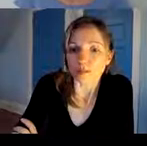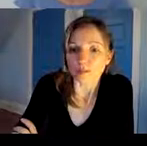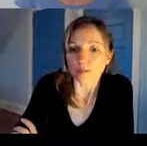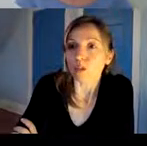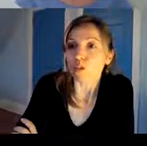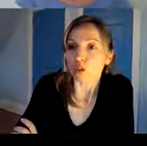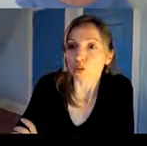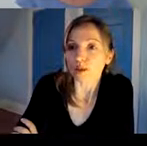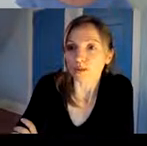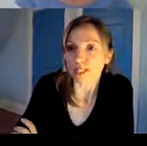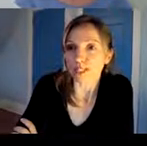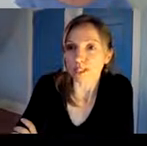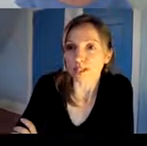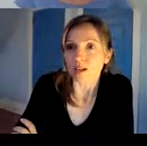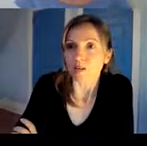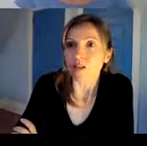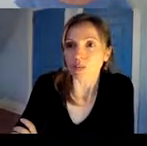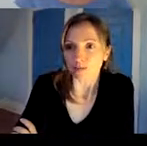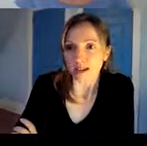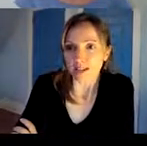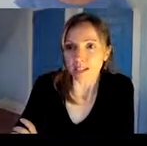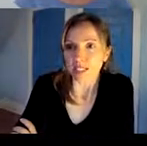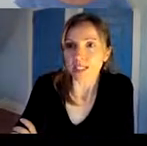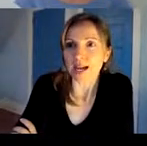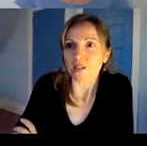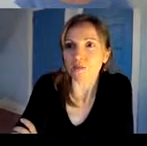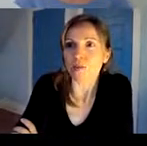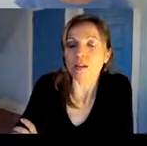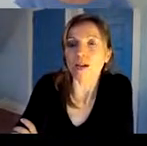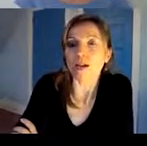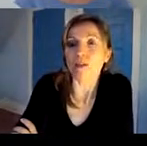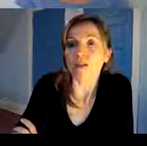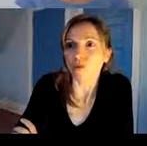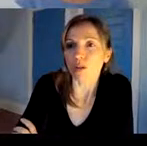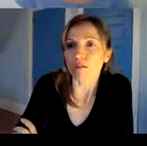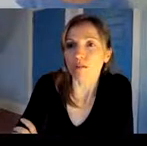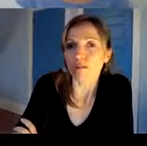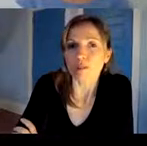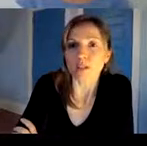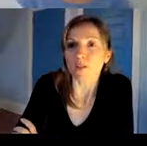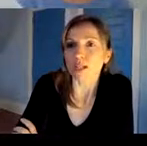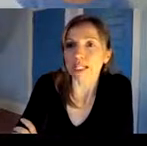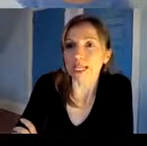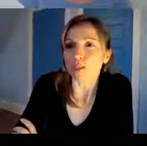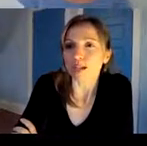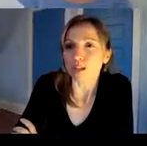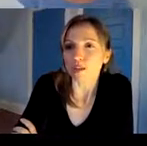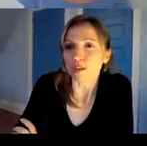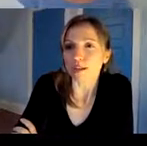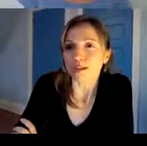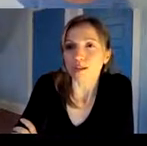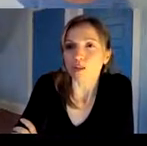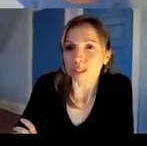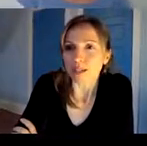squared. So that's a huge amount of seed. Pair that with the fact that the seed lasts for a long time in the soil. Some studies say up to 10